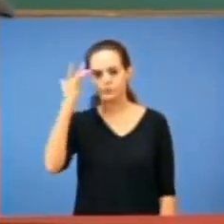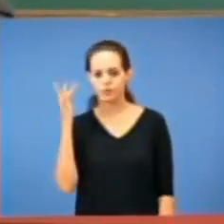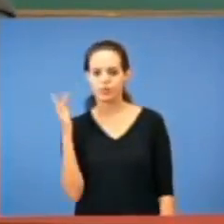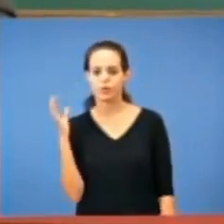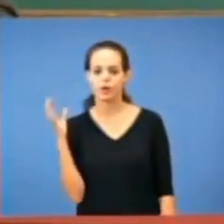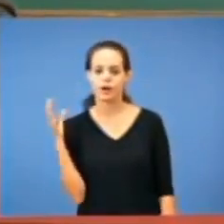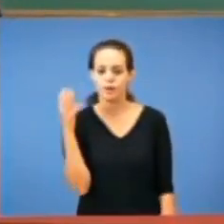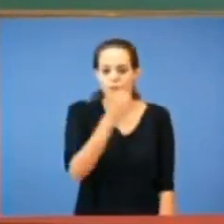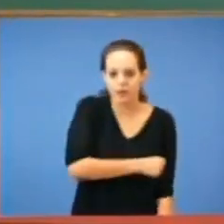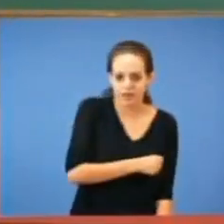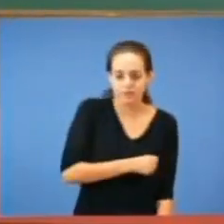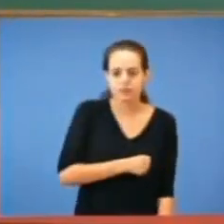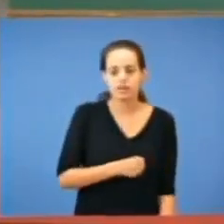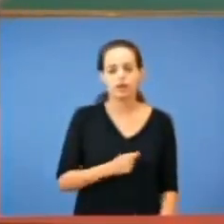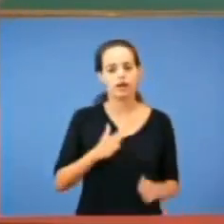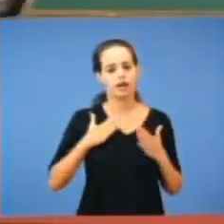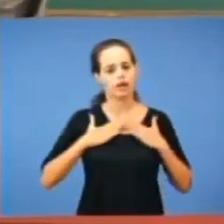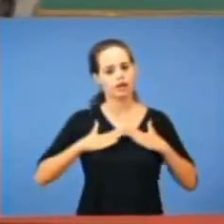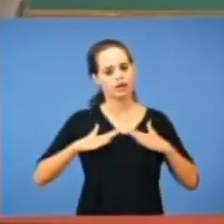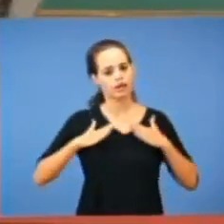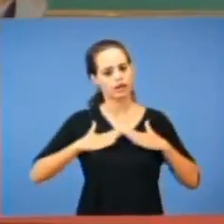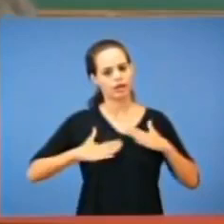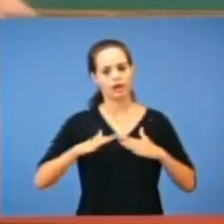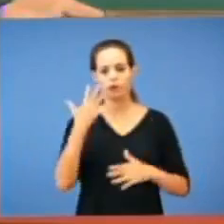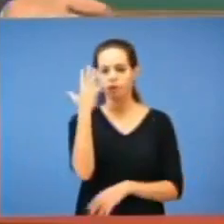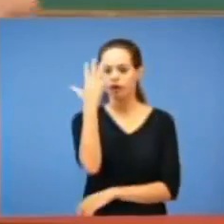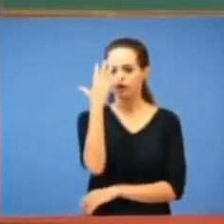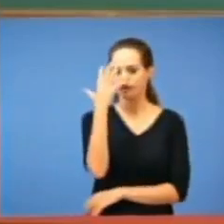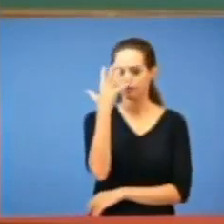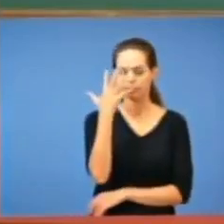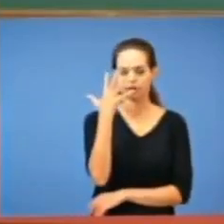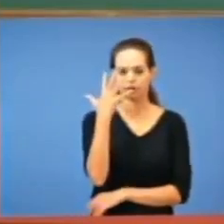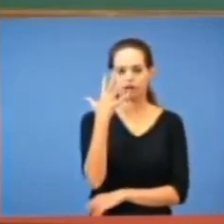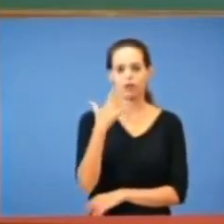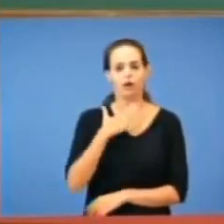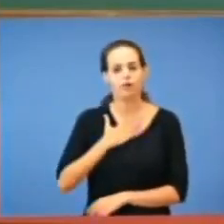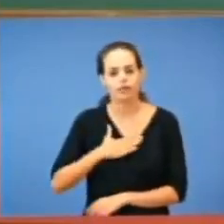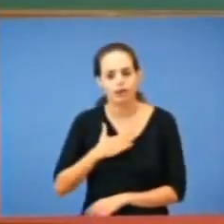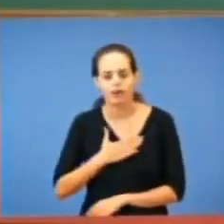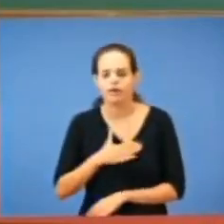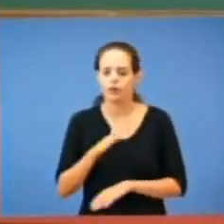in haste, go slowly, because there is a carnival in Brazil.